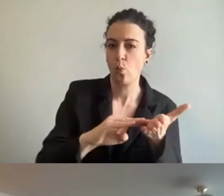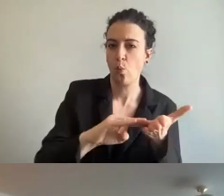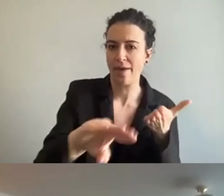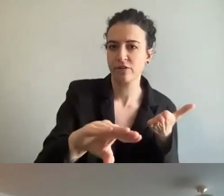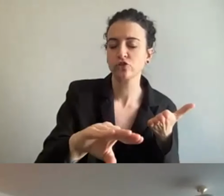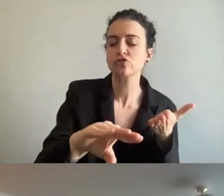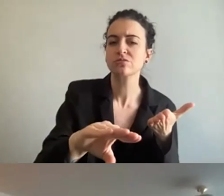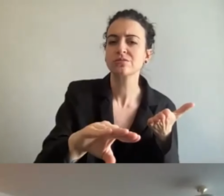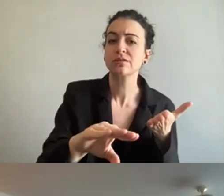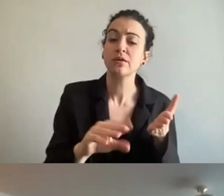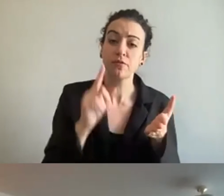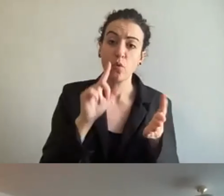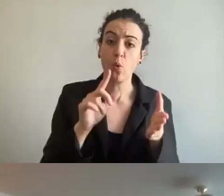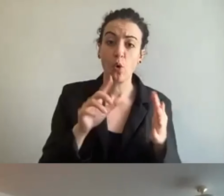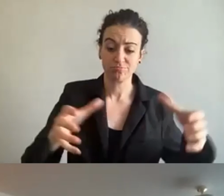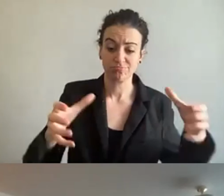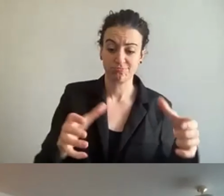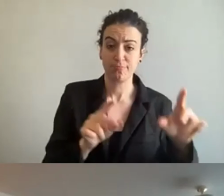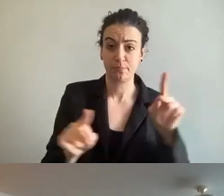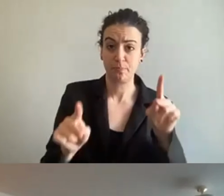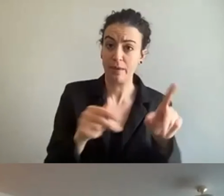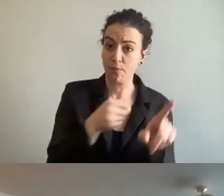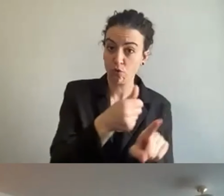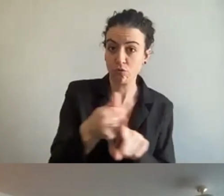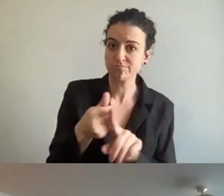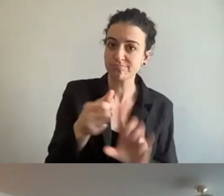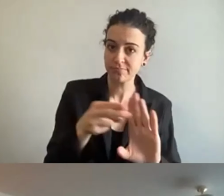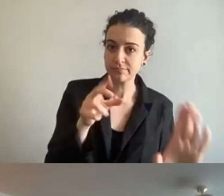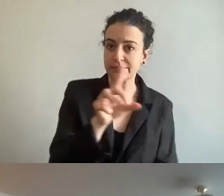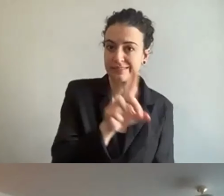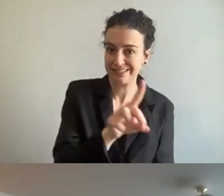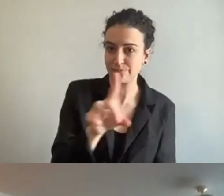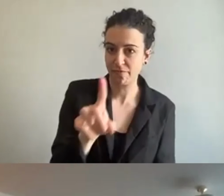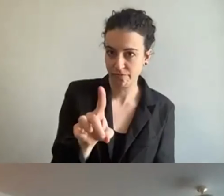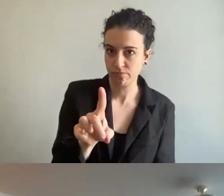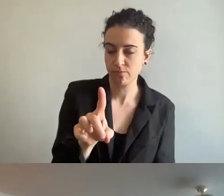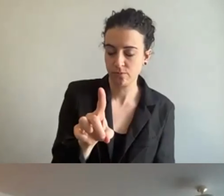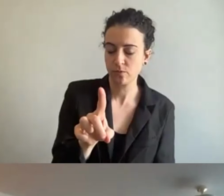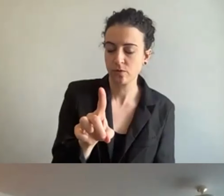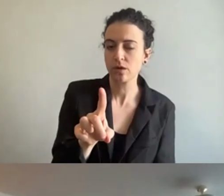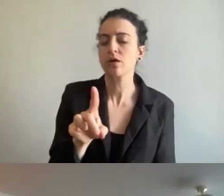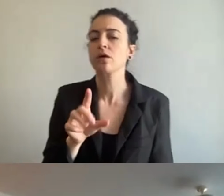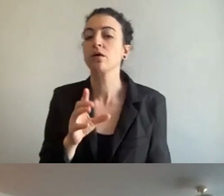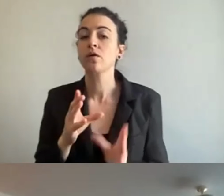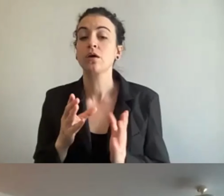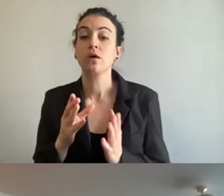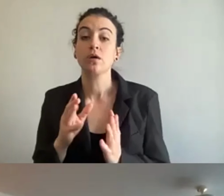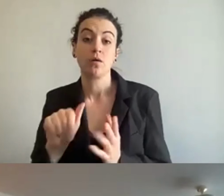people with developmental disabilities. Then